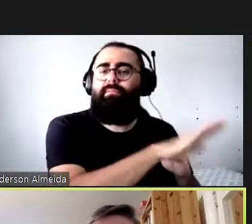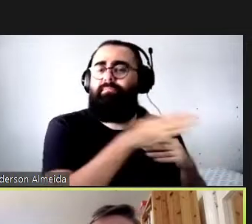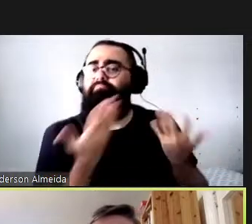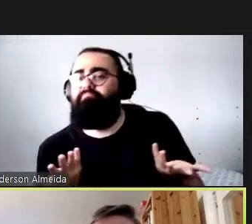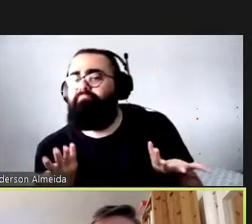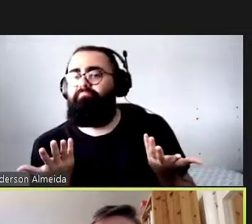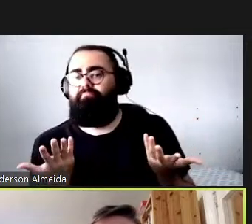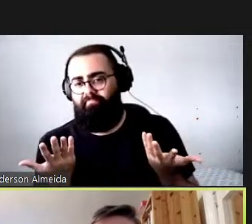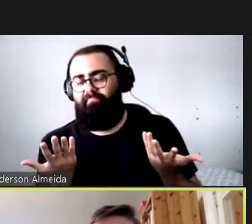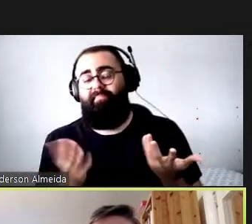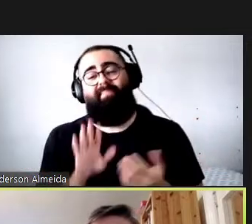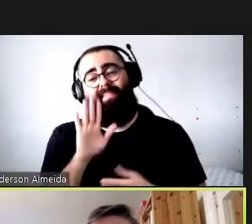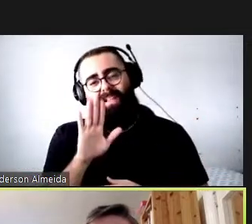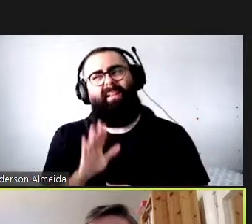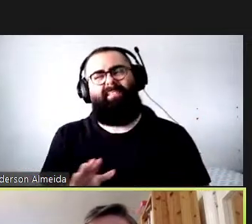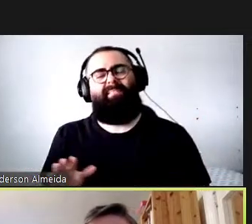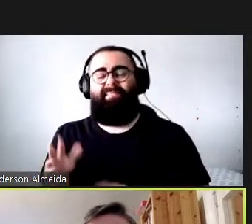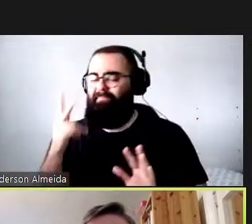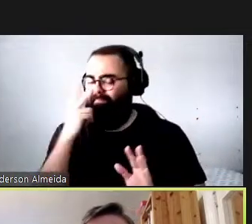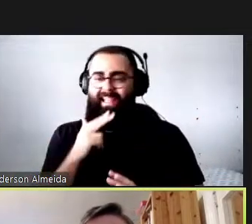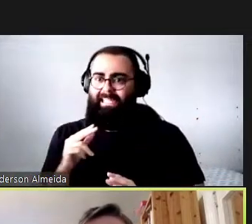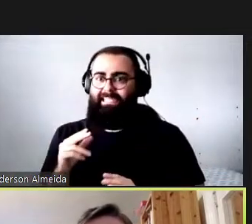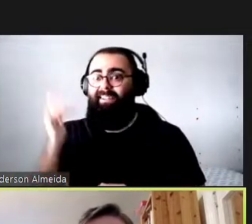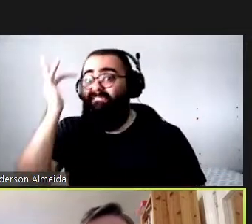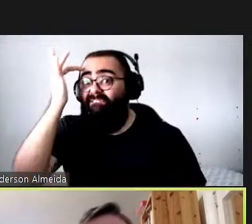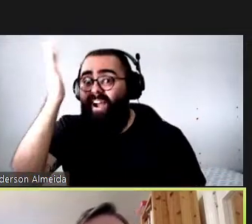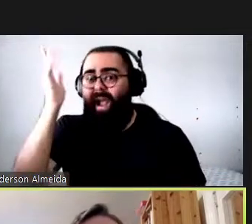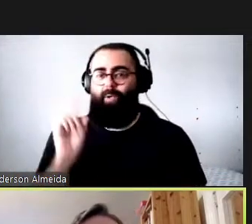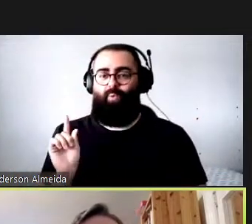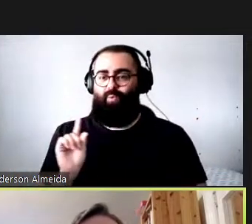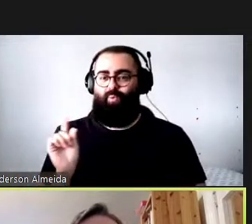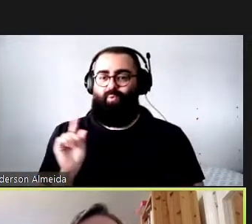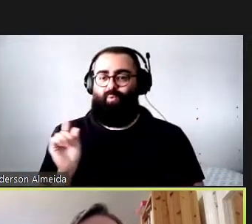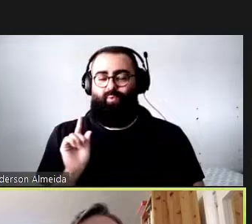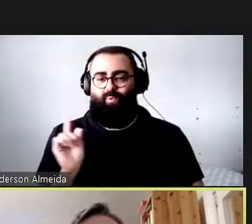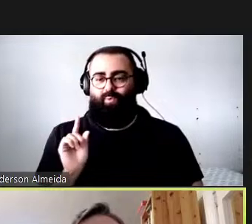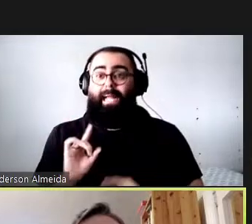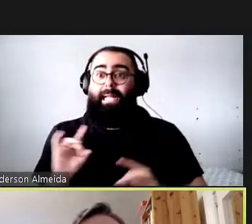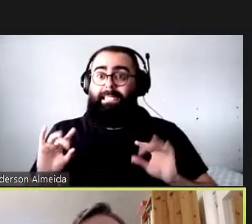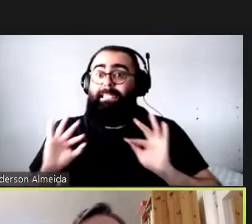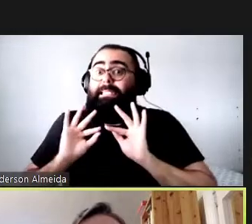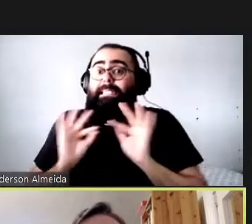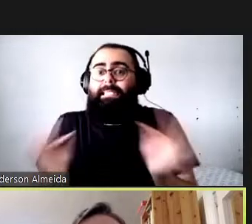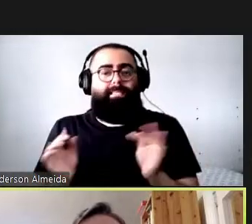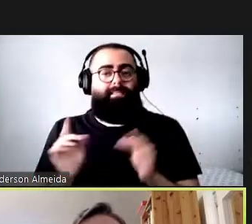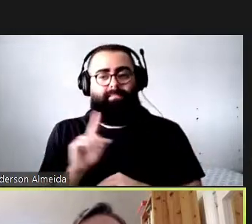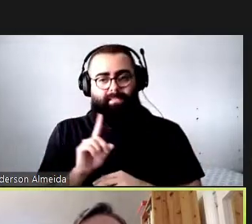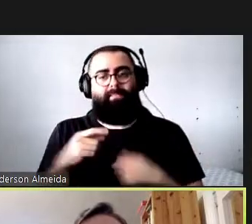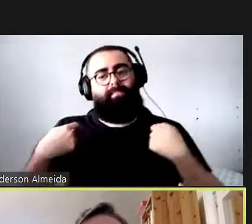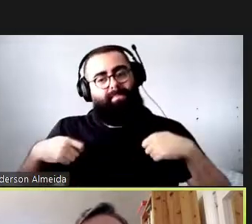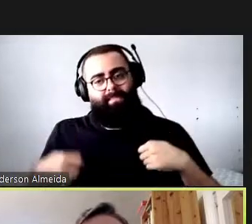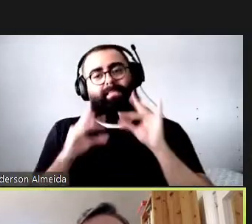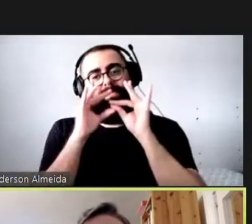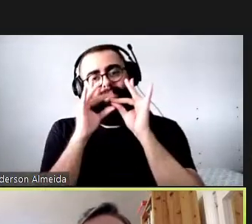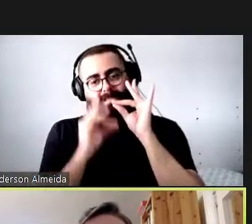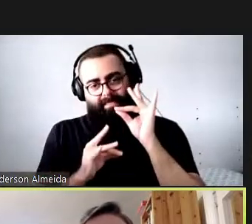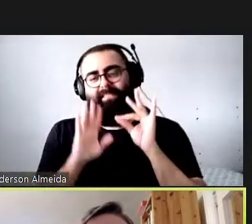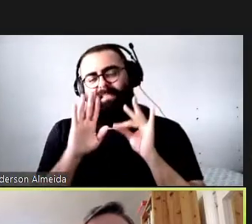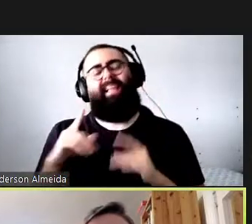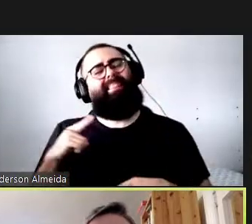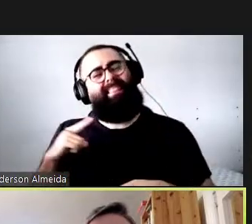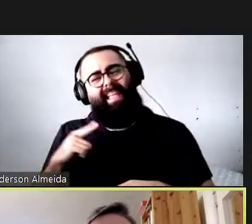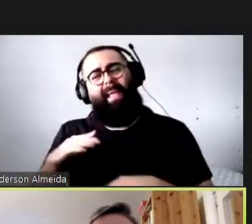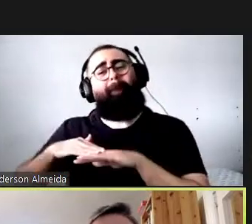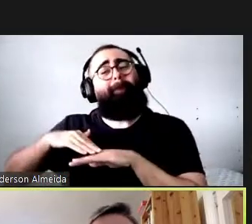that. In reality, I think we see a lot more variation in